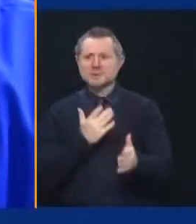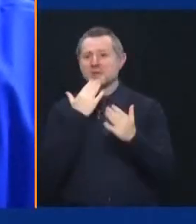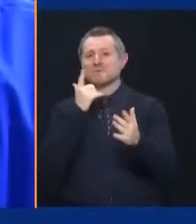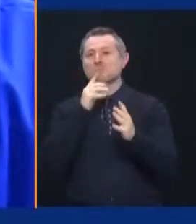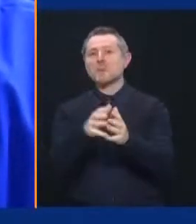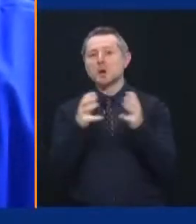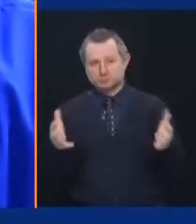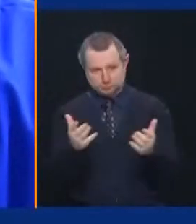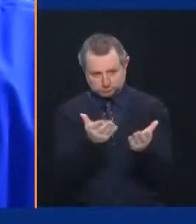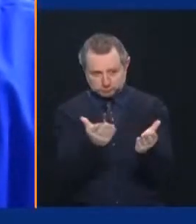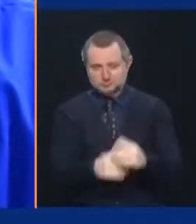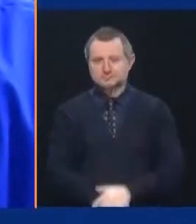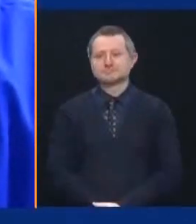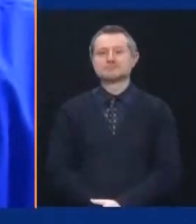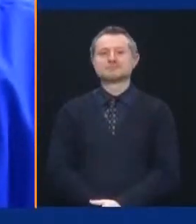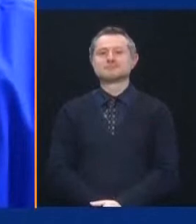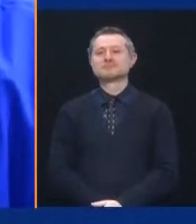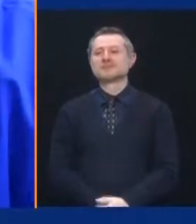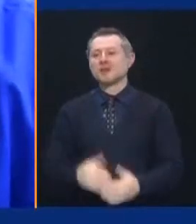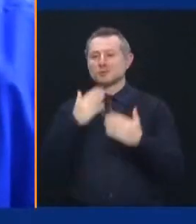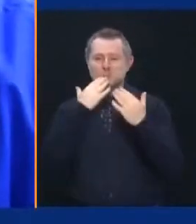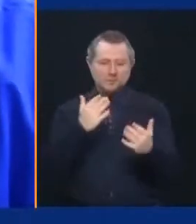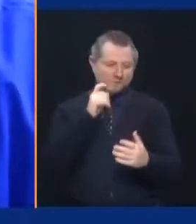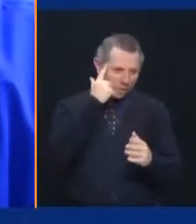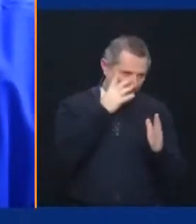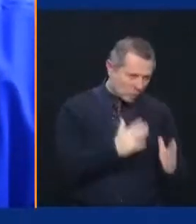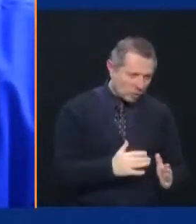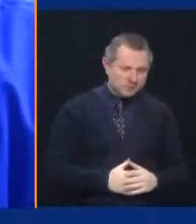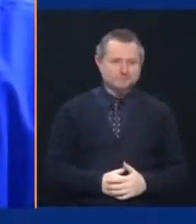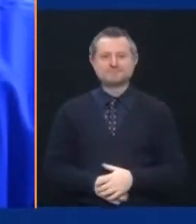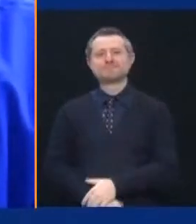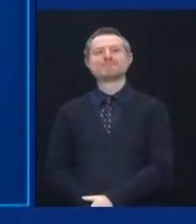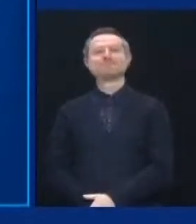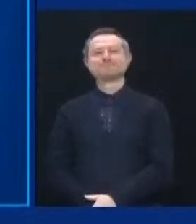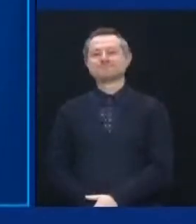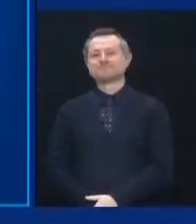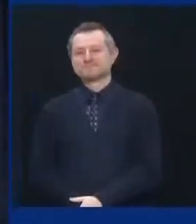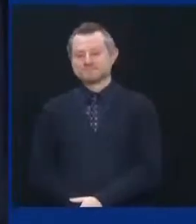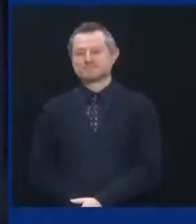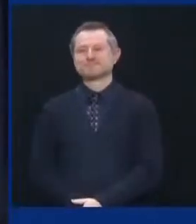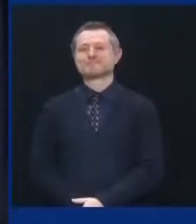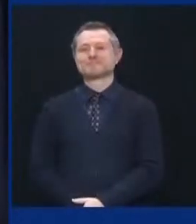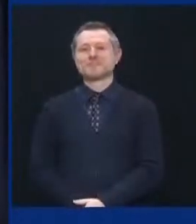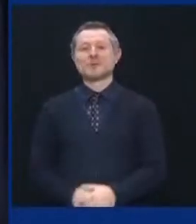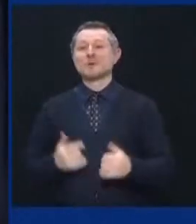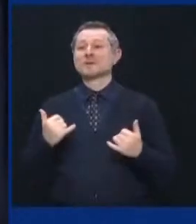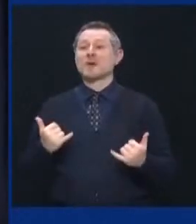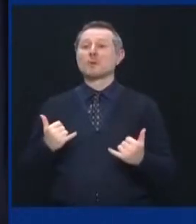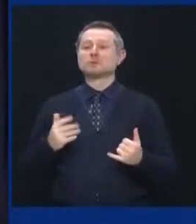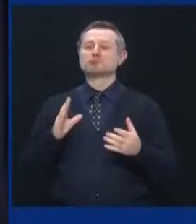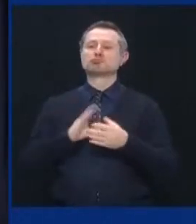you've done. Thank you. Thank you, Governor. We have a message from,